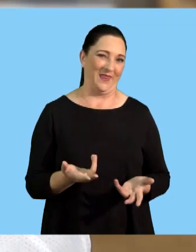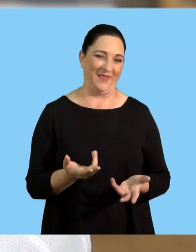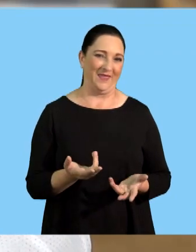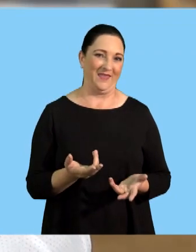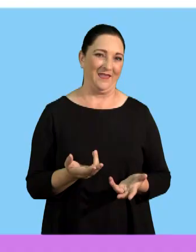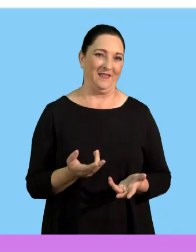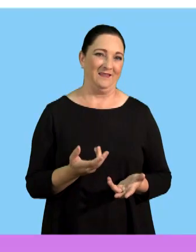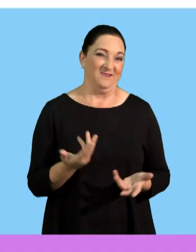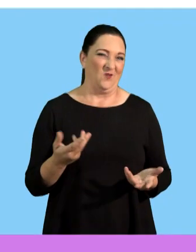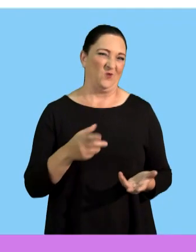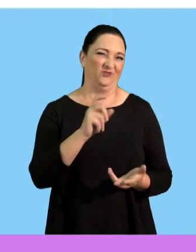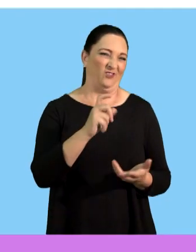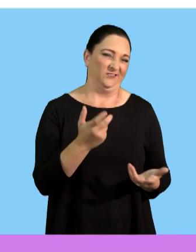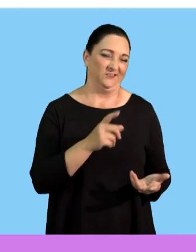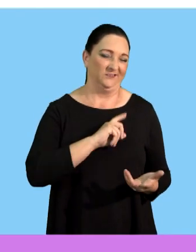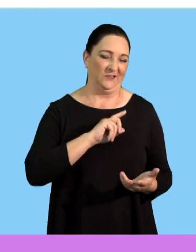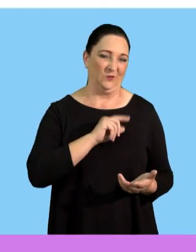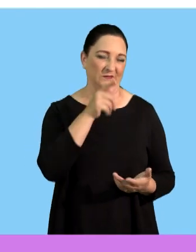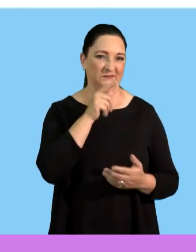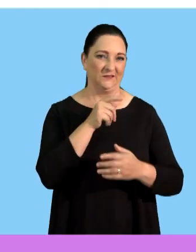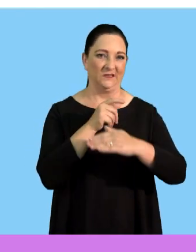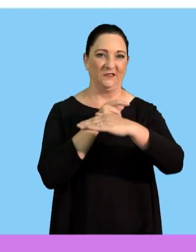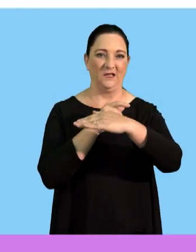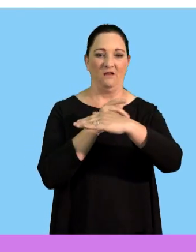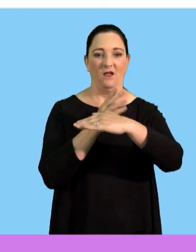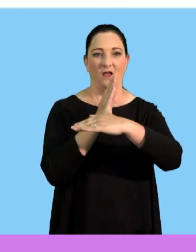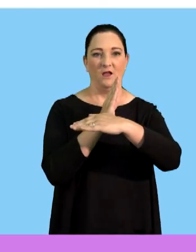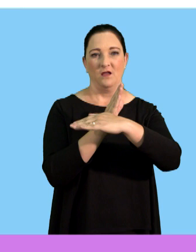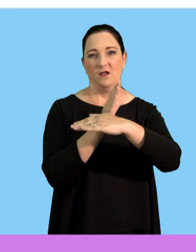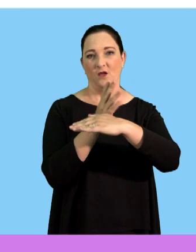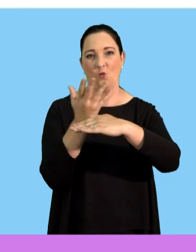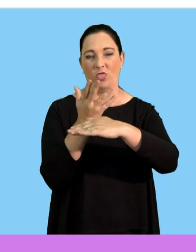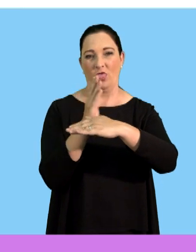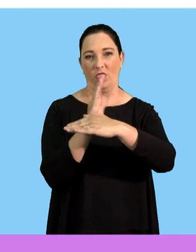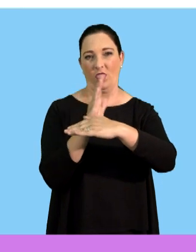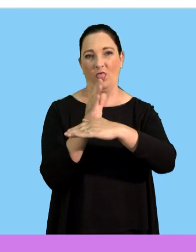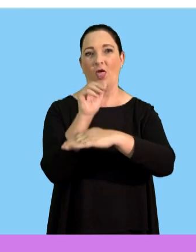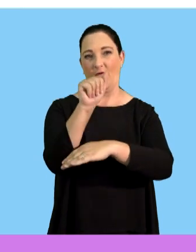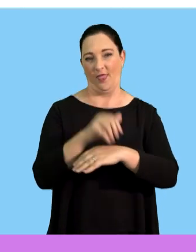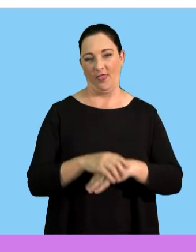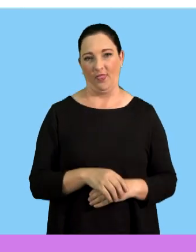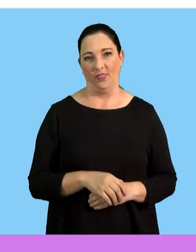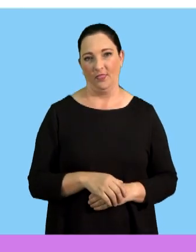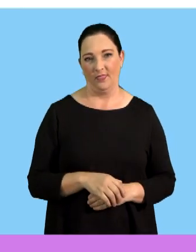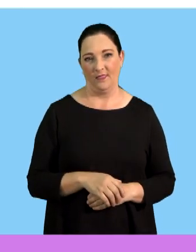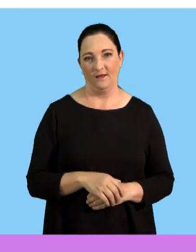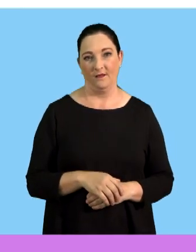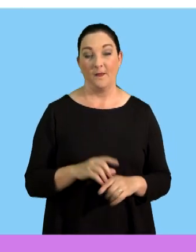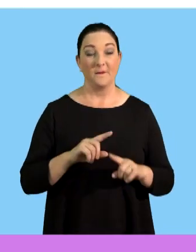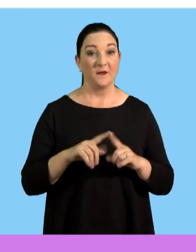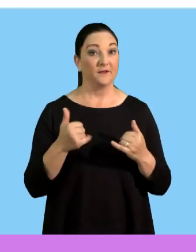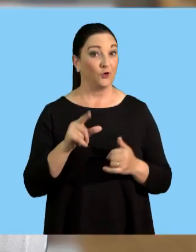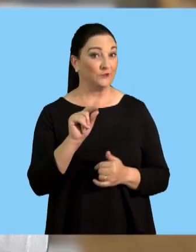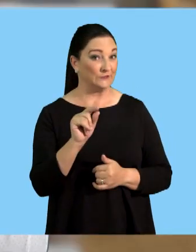okay? I think it's all left up to chance here. So therefore, I'm going to say A will be here. Okay? Remember our